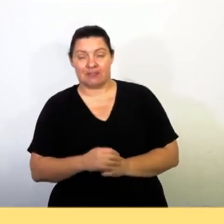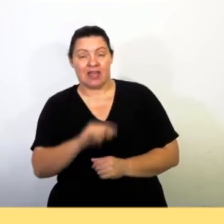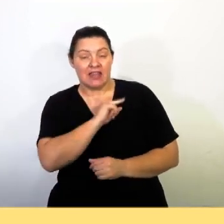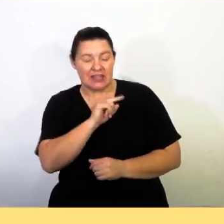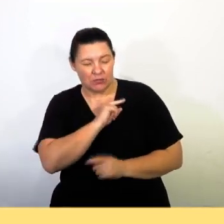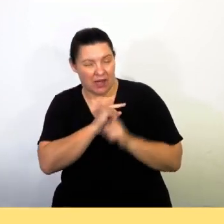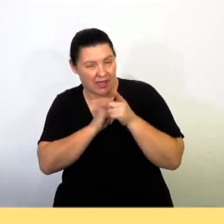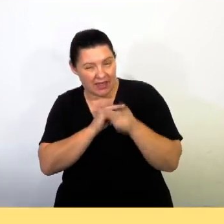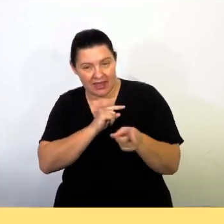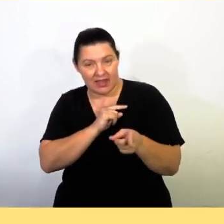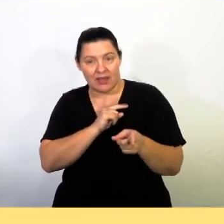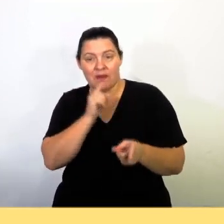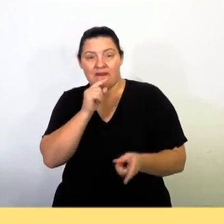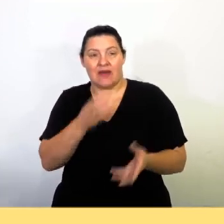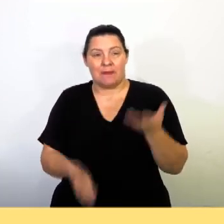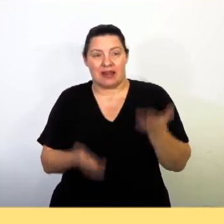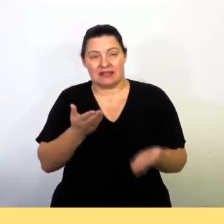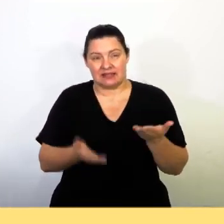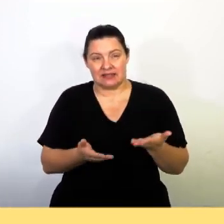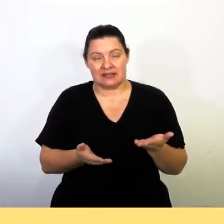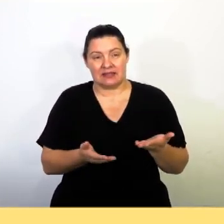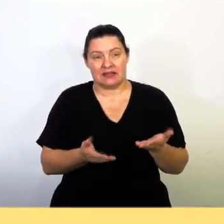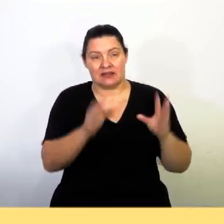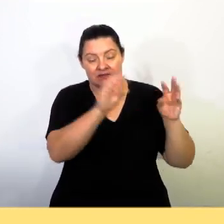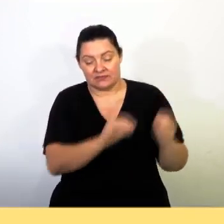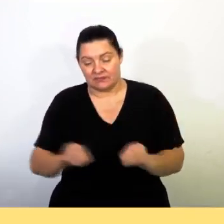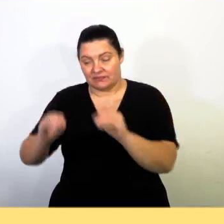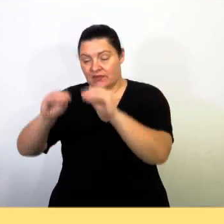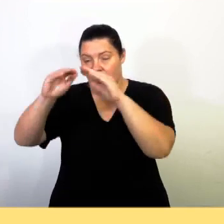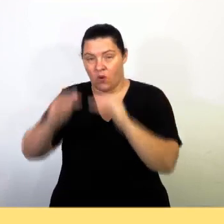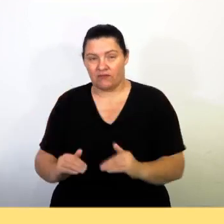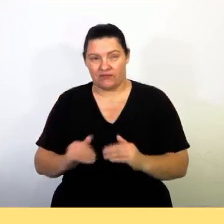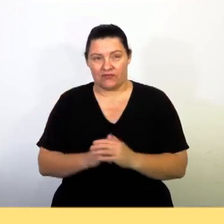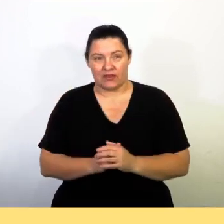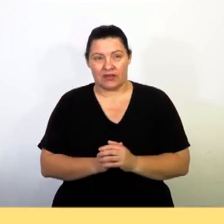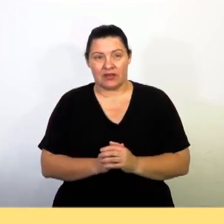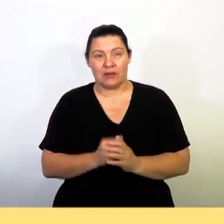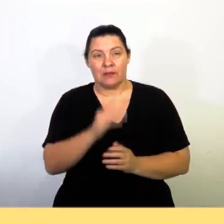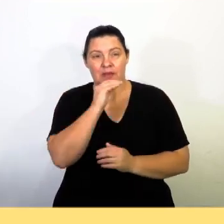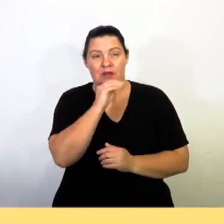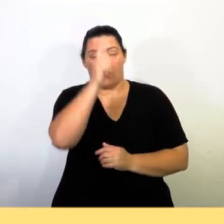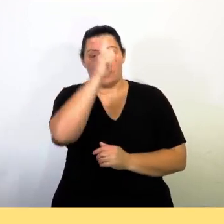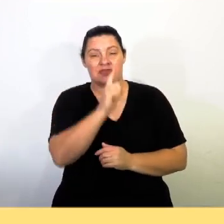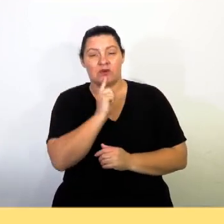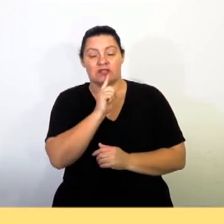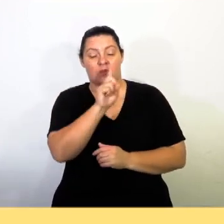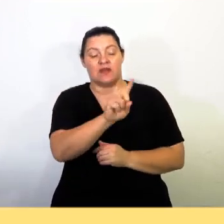2,370. Therefore, here I'm going to have now my balance carried down, which becomes